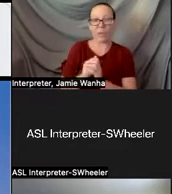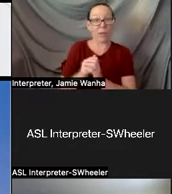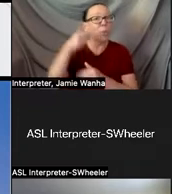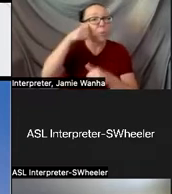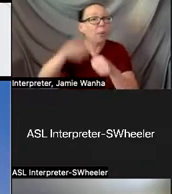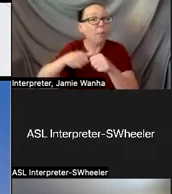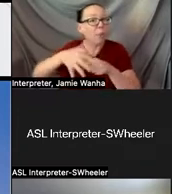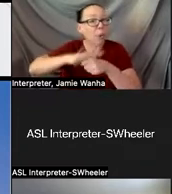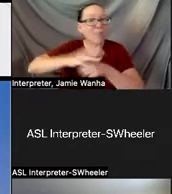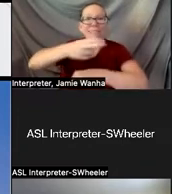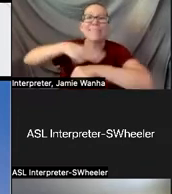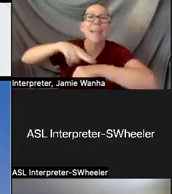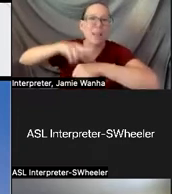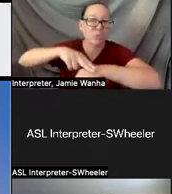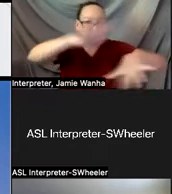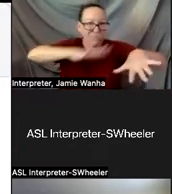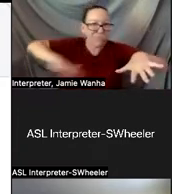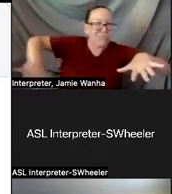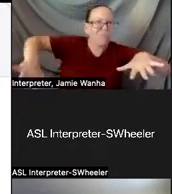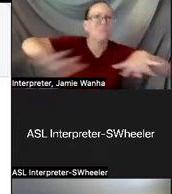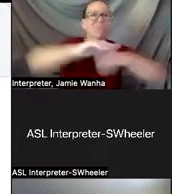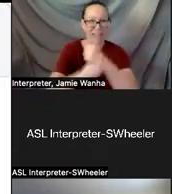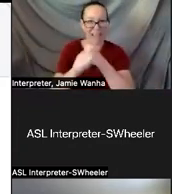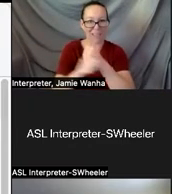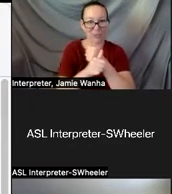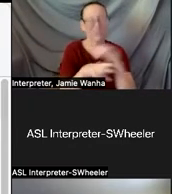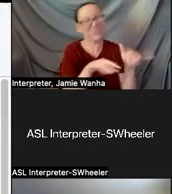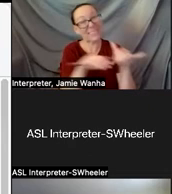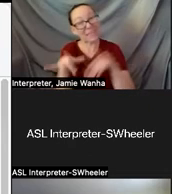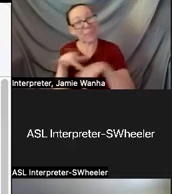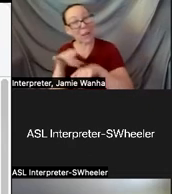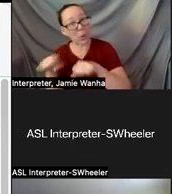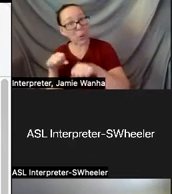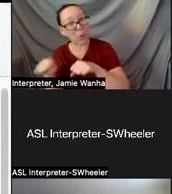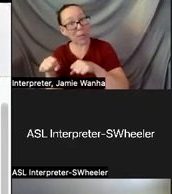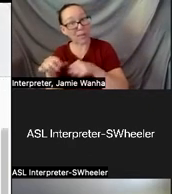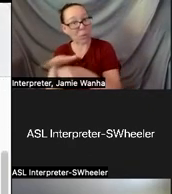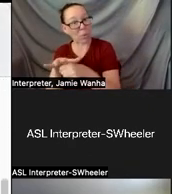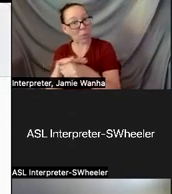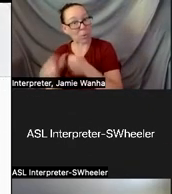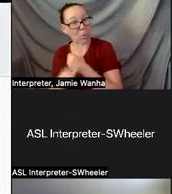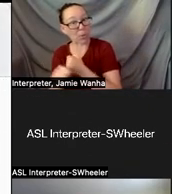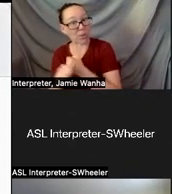the same as a natural hazard of earthquakes. So we are trying to incorporate and see how the